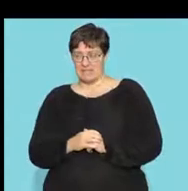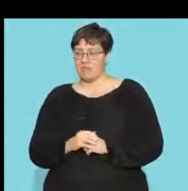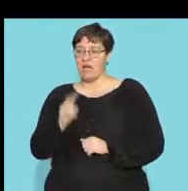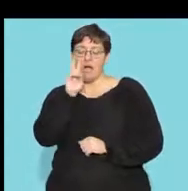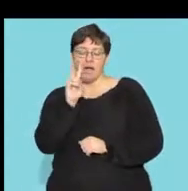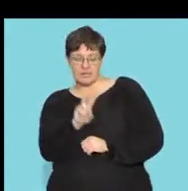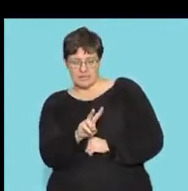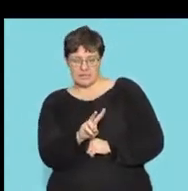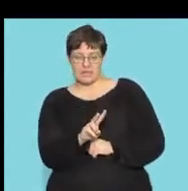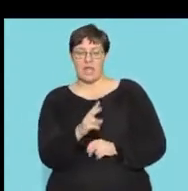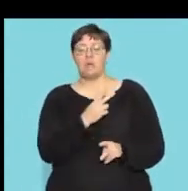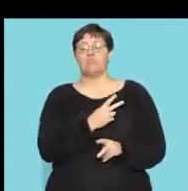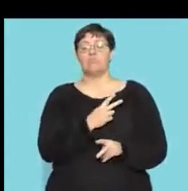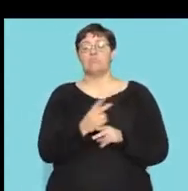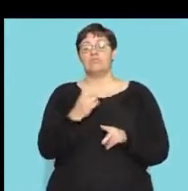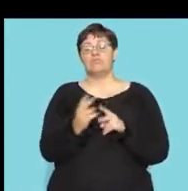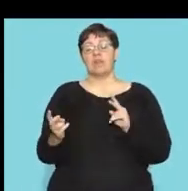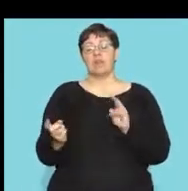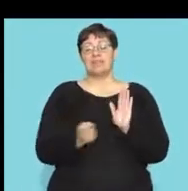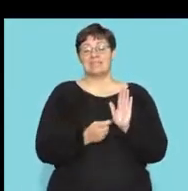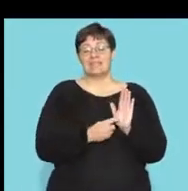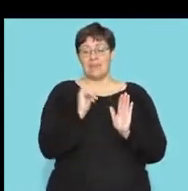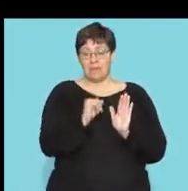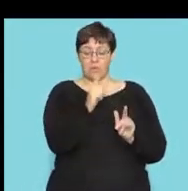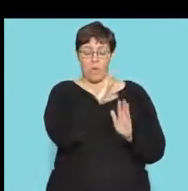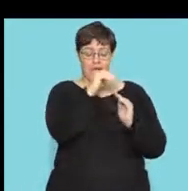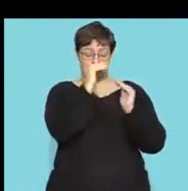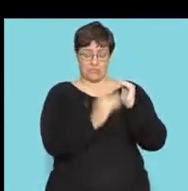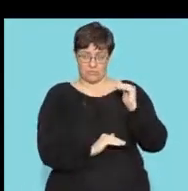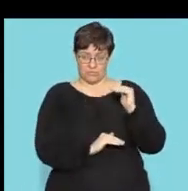it, provision for bad debts, because it is being reduced,